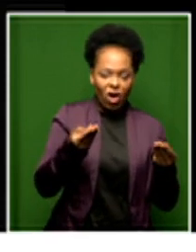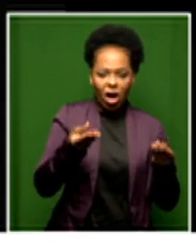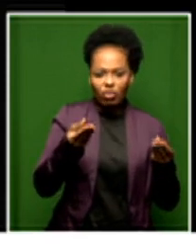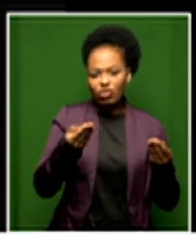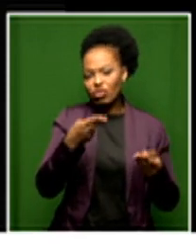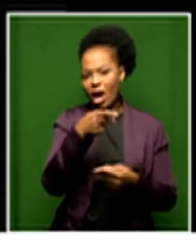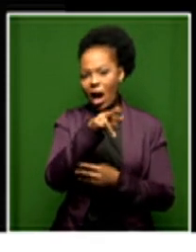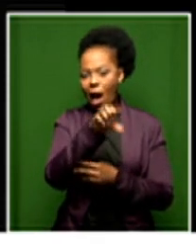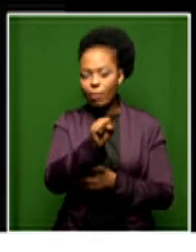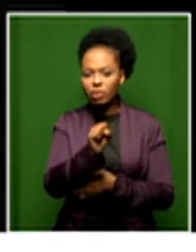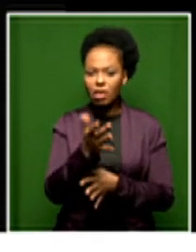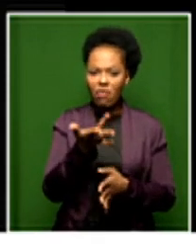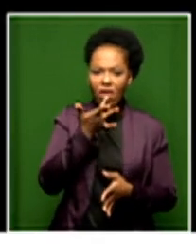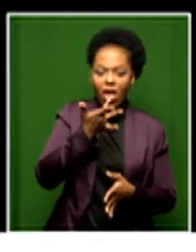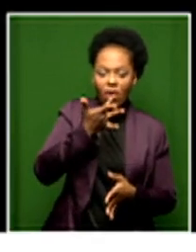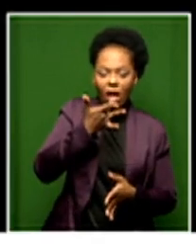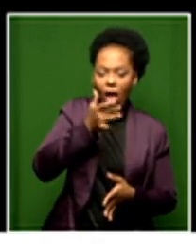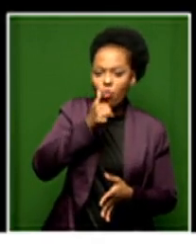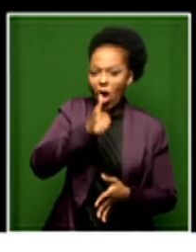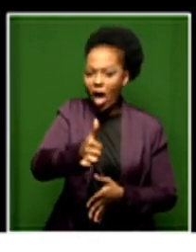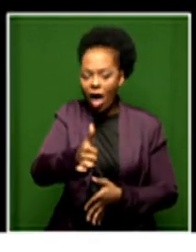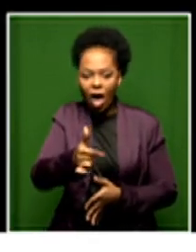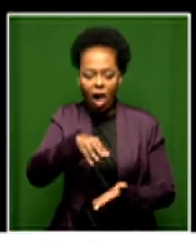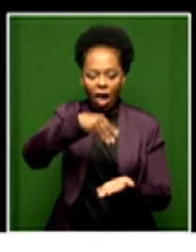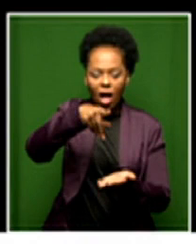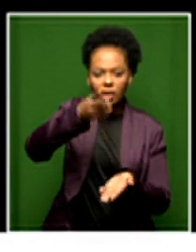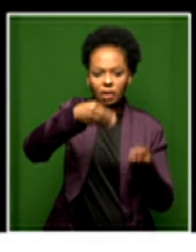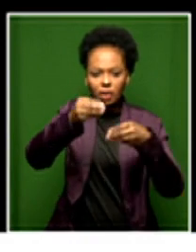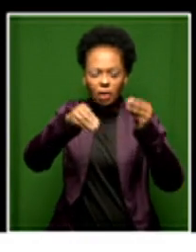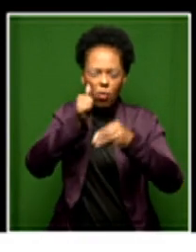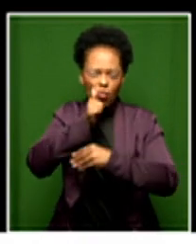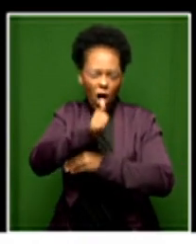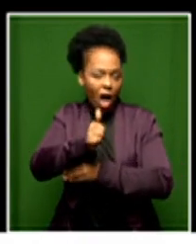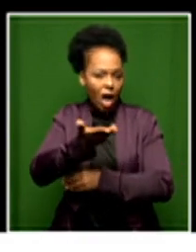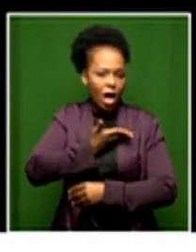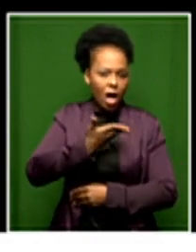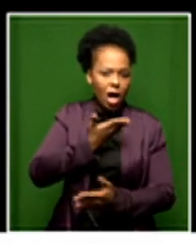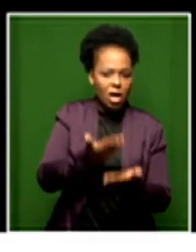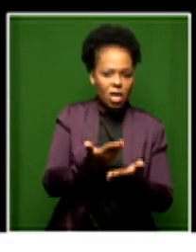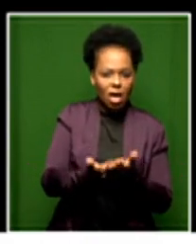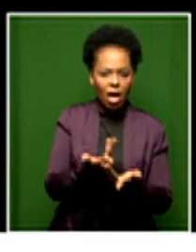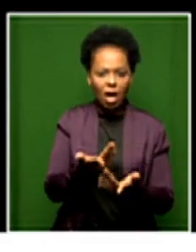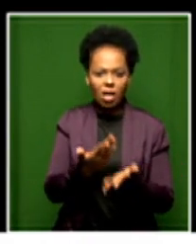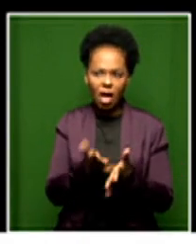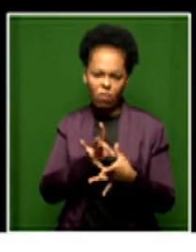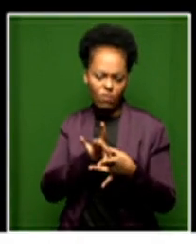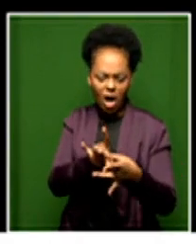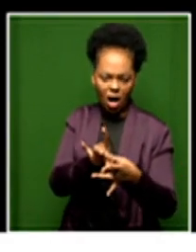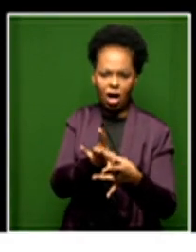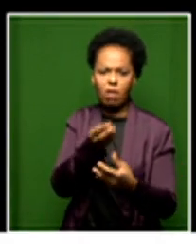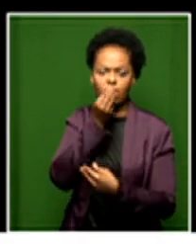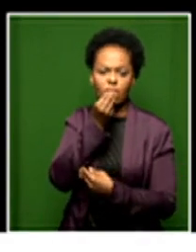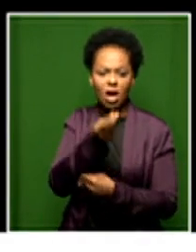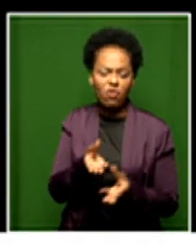so much flavor. They give food that aroma that calls the neighbor to come and participate and feast with you. So